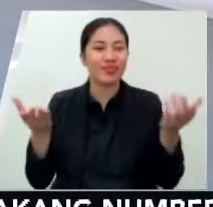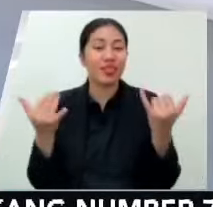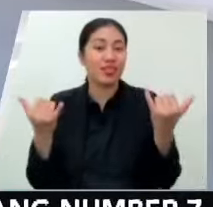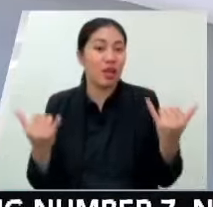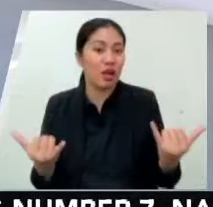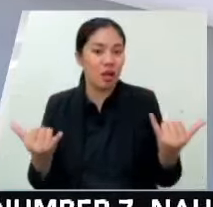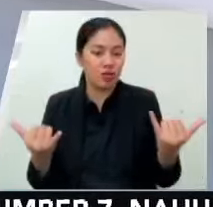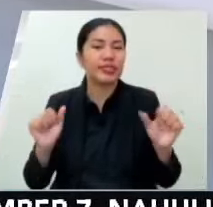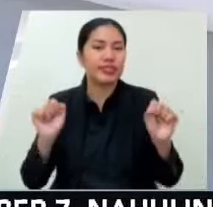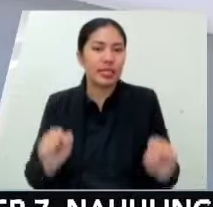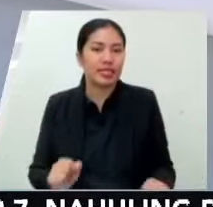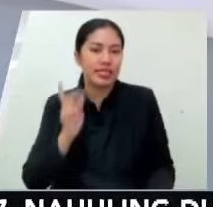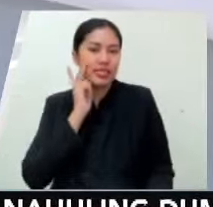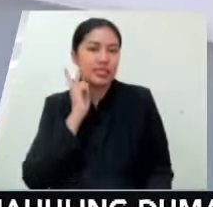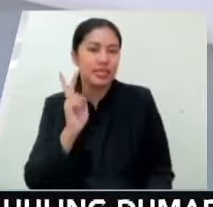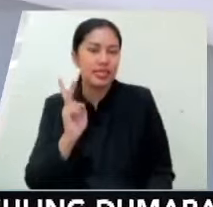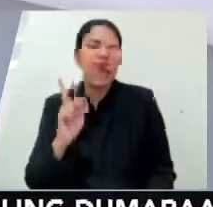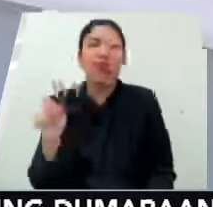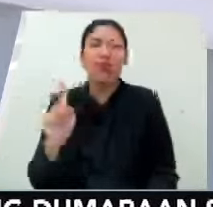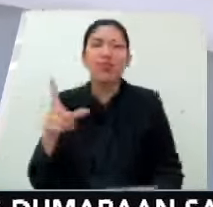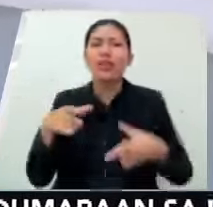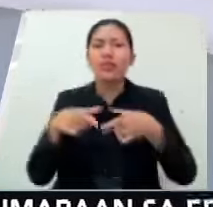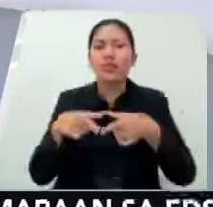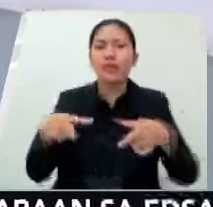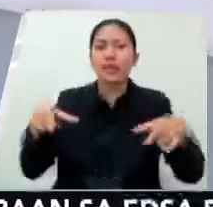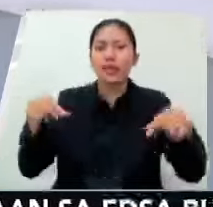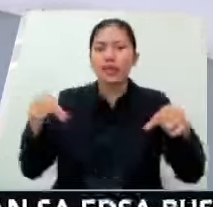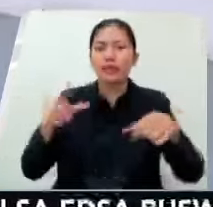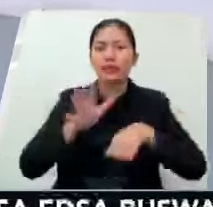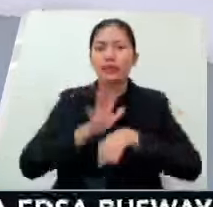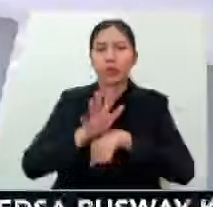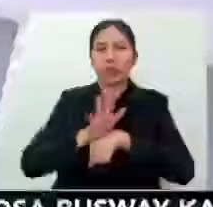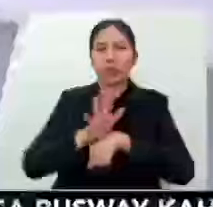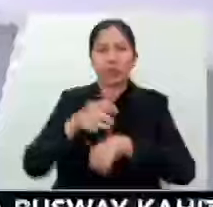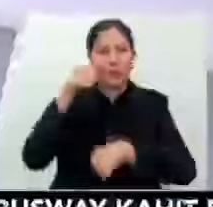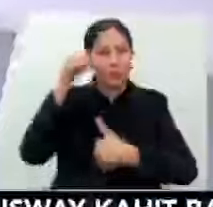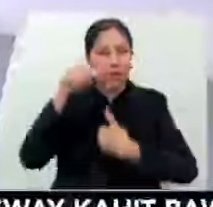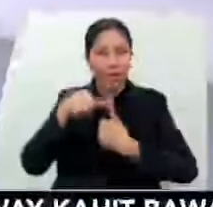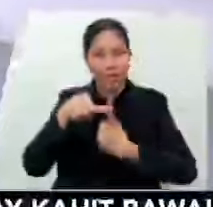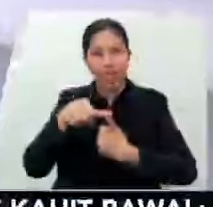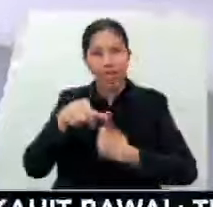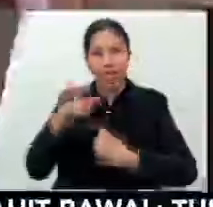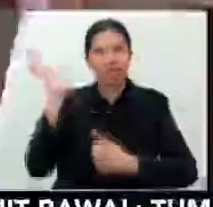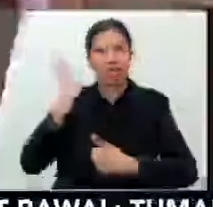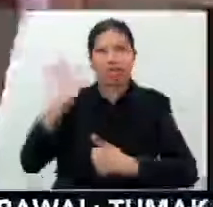ready Japanese movie version hit 8s maganga series City